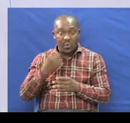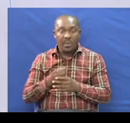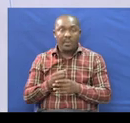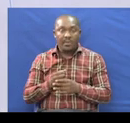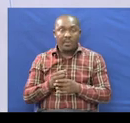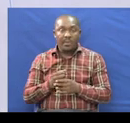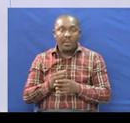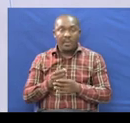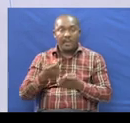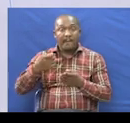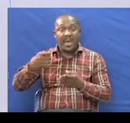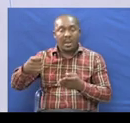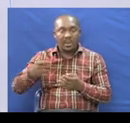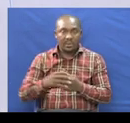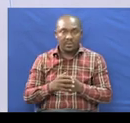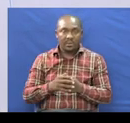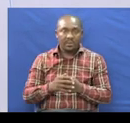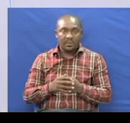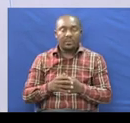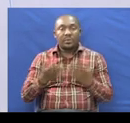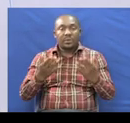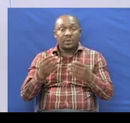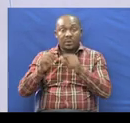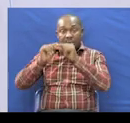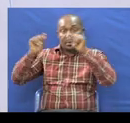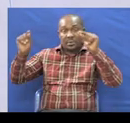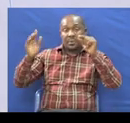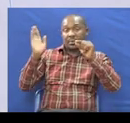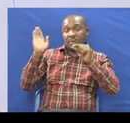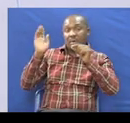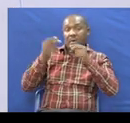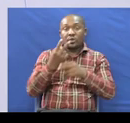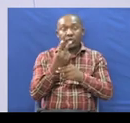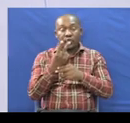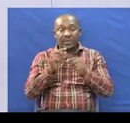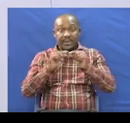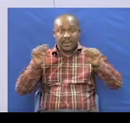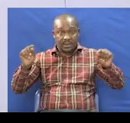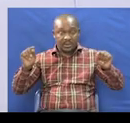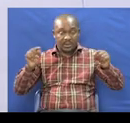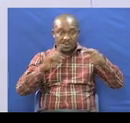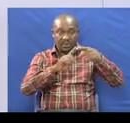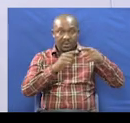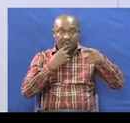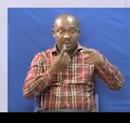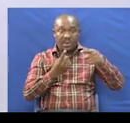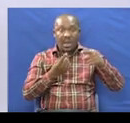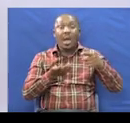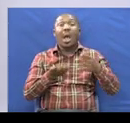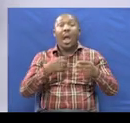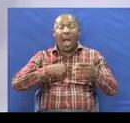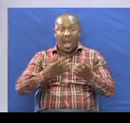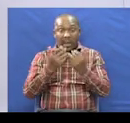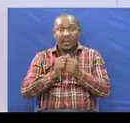blue, using a blue pen. So as you can see, here we have got two sentences. One saying that I can write